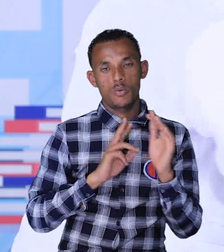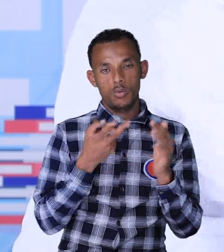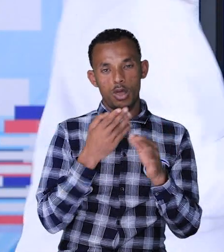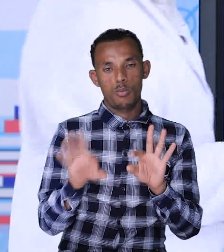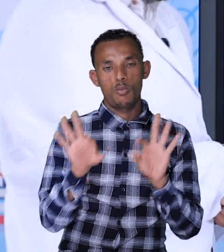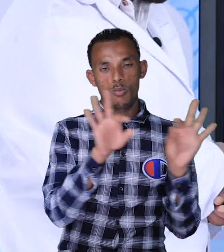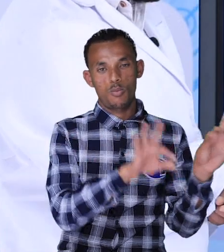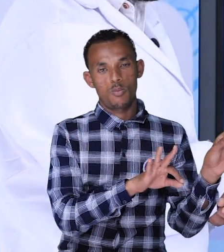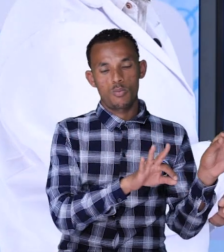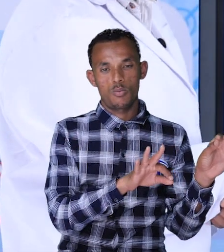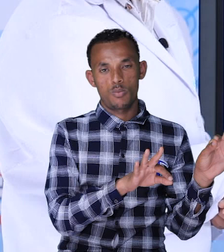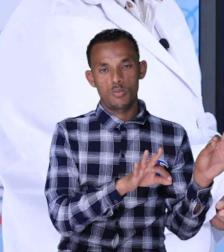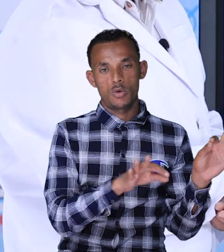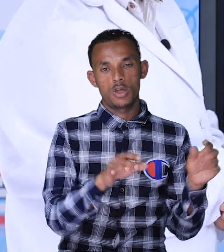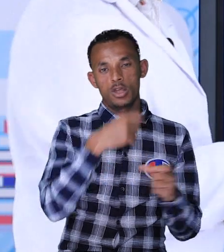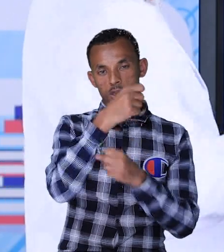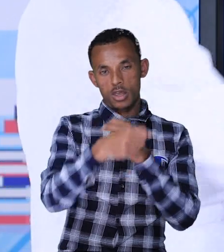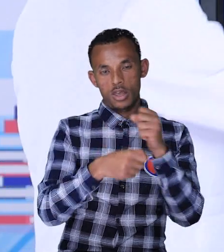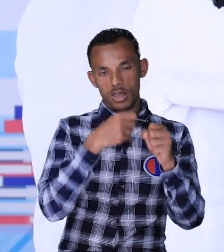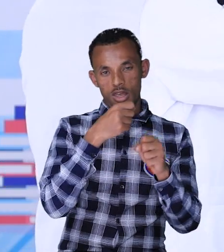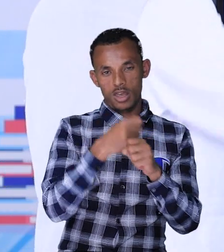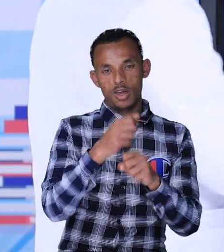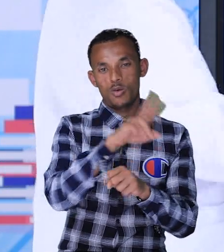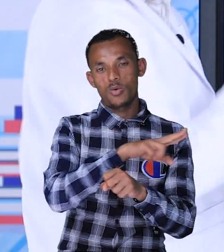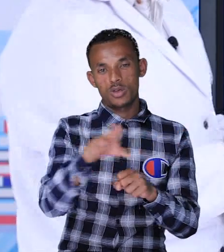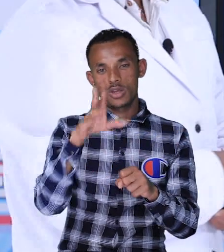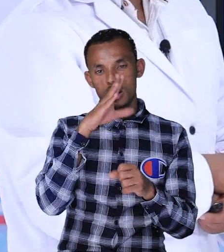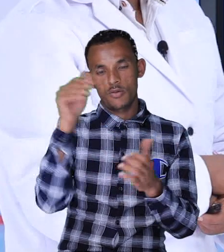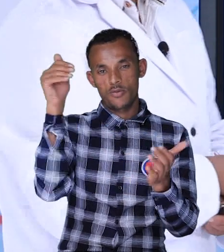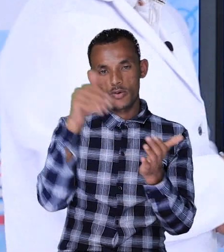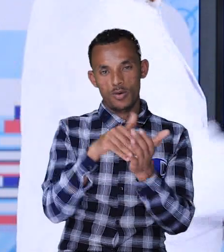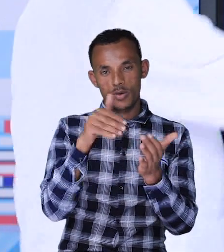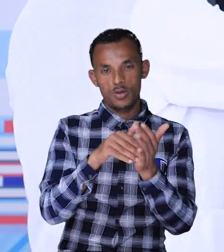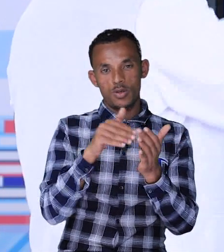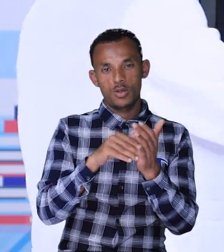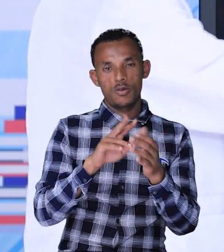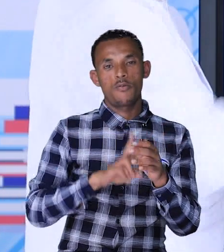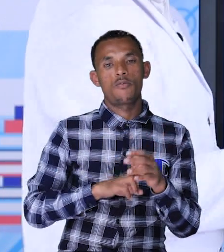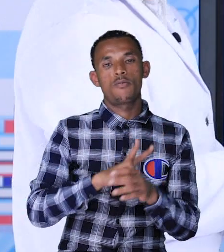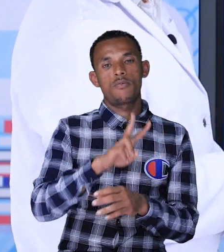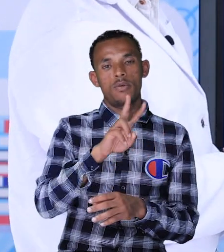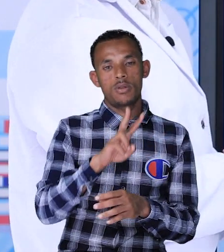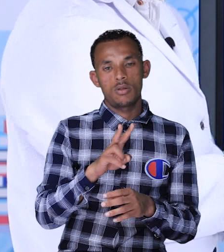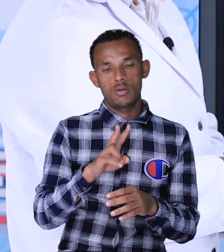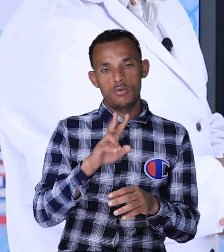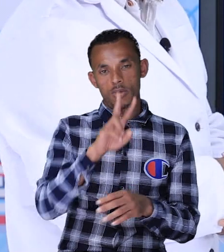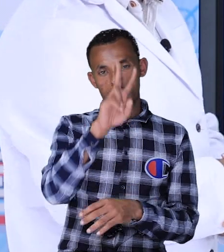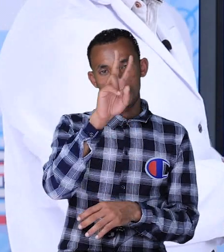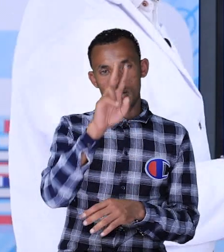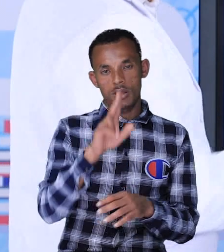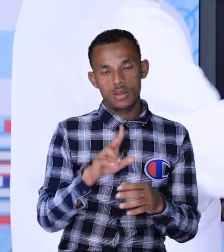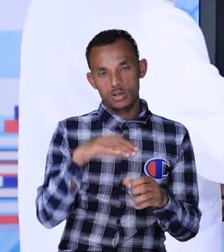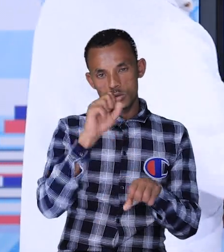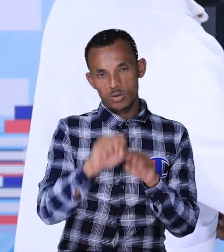put the year on the horizontal axis and the frequency or the production on a vertical axis.